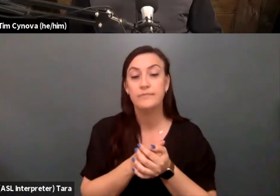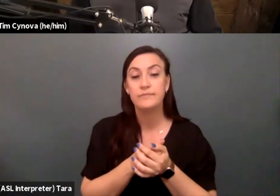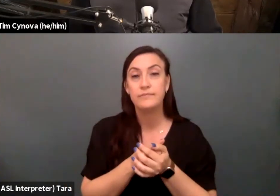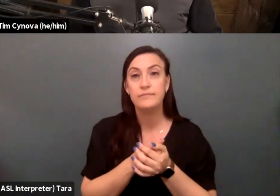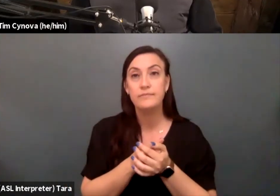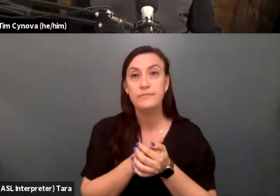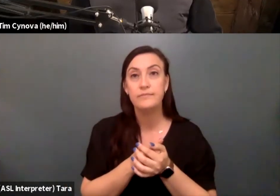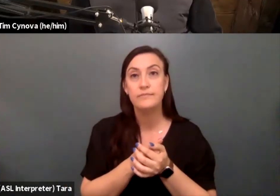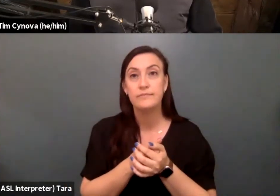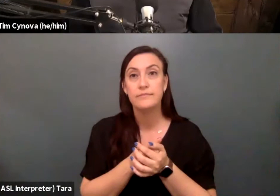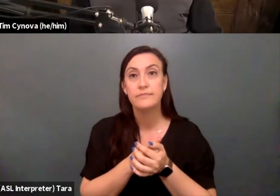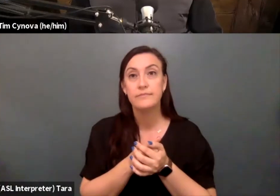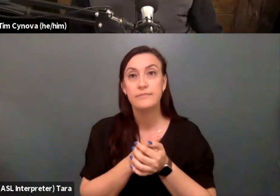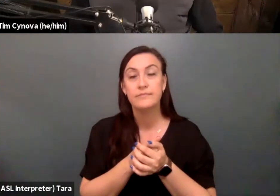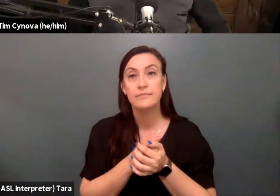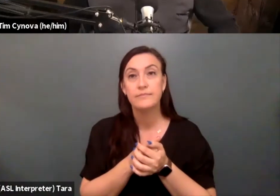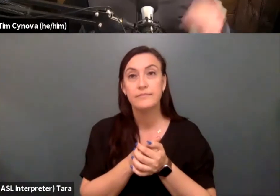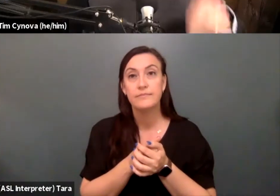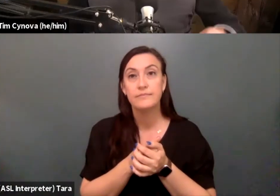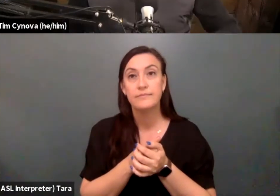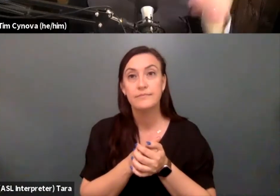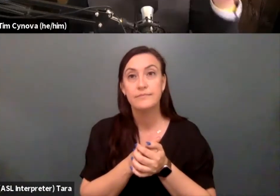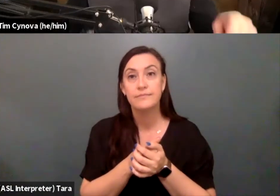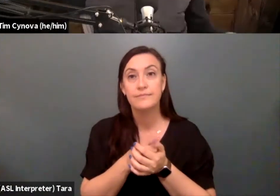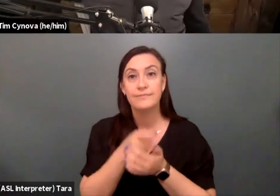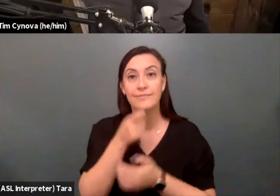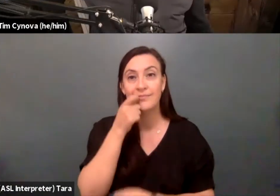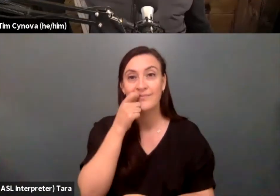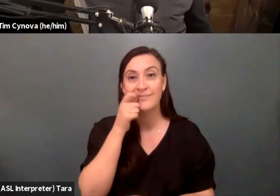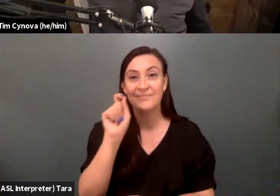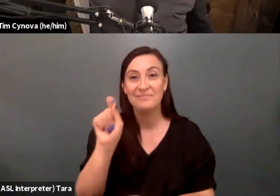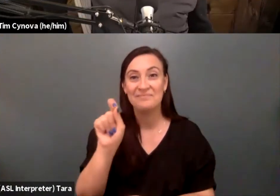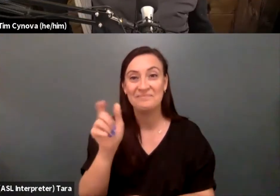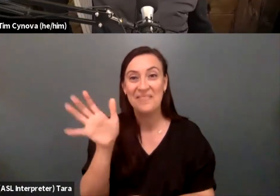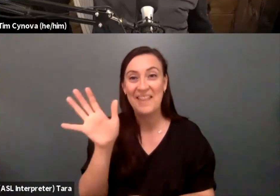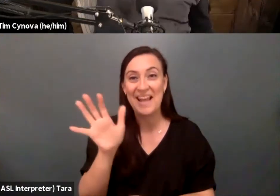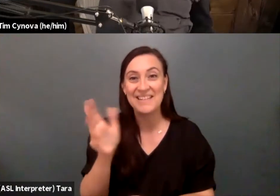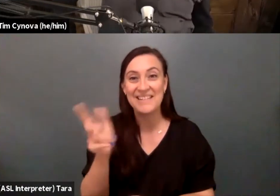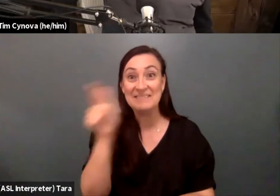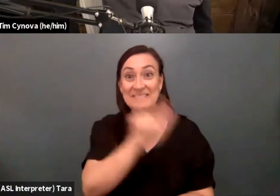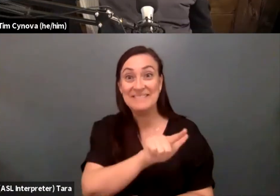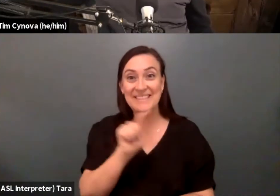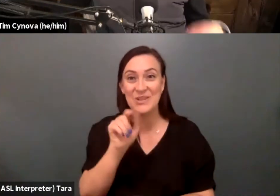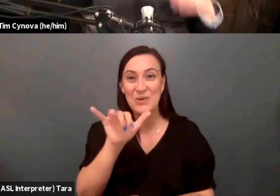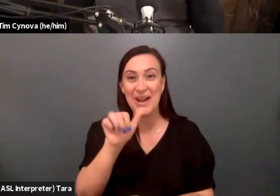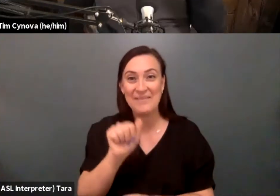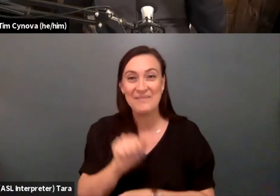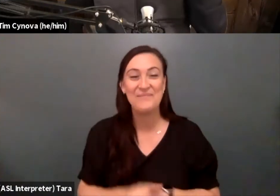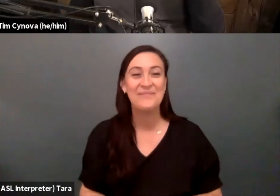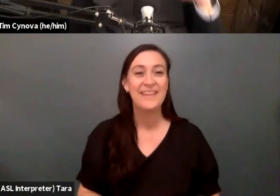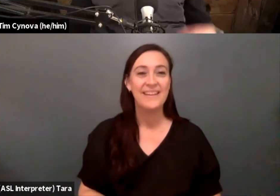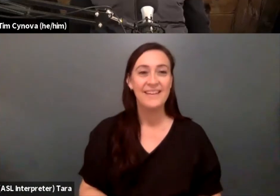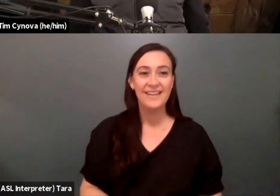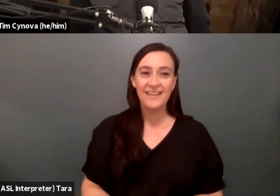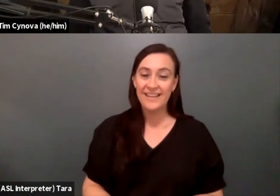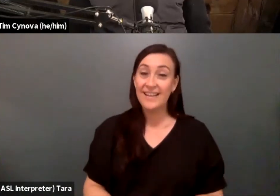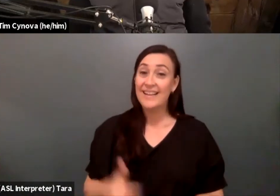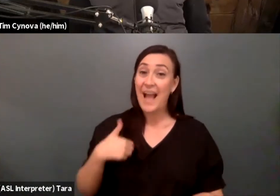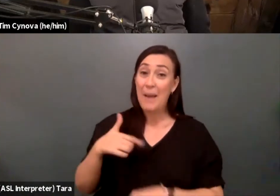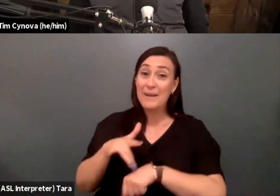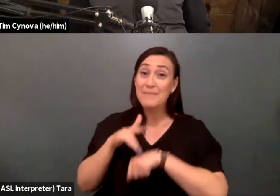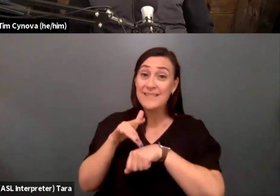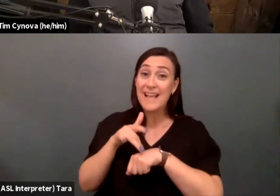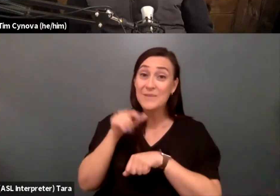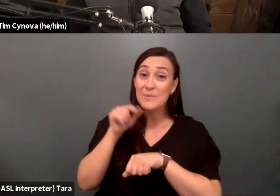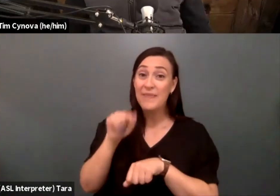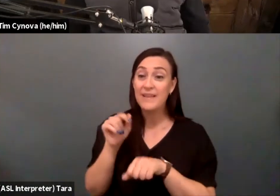Period. Toya, over to you. Yeah, I've been obsessed with this issue